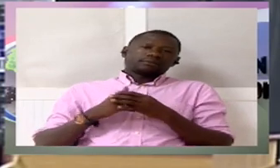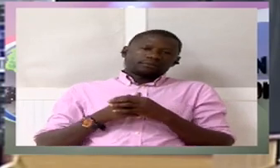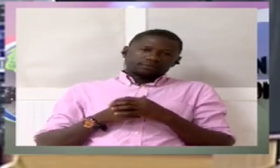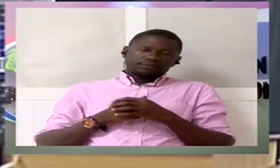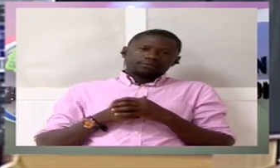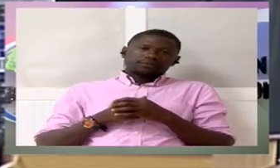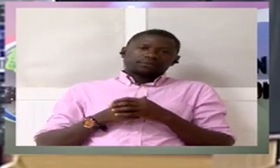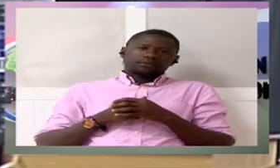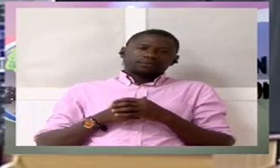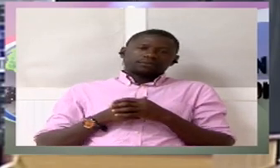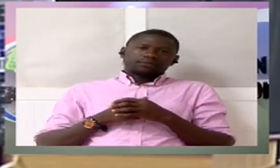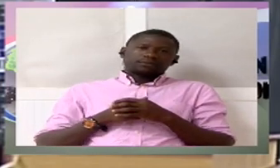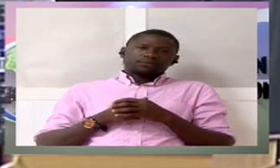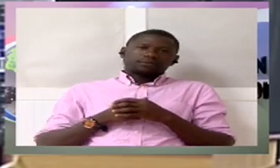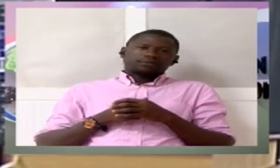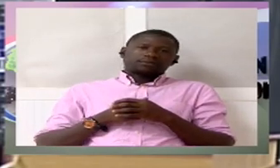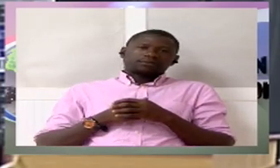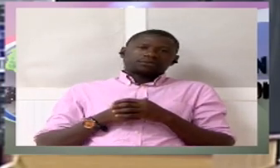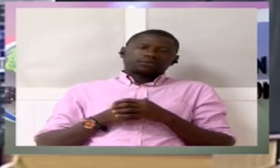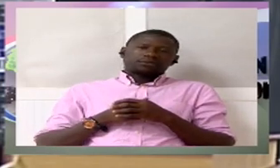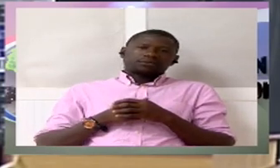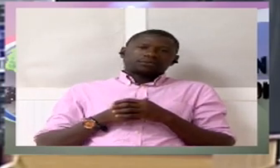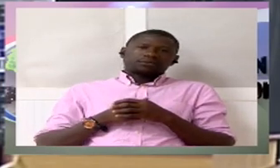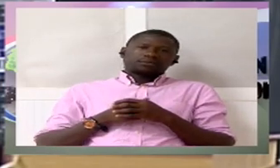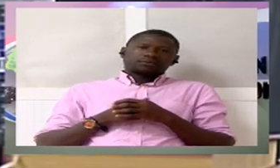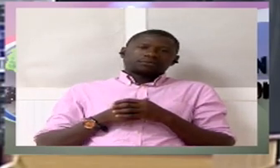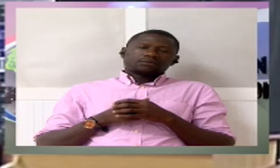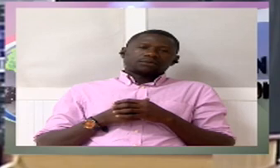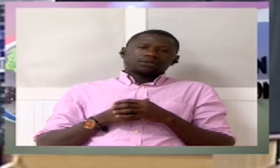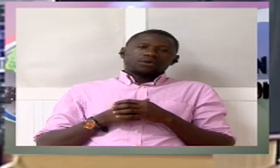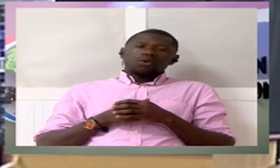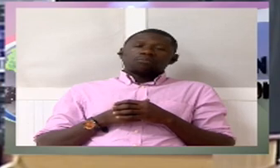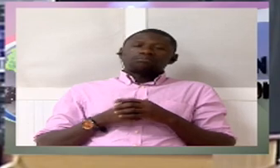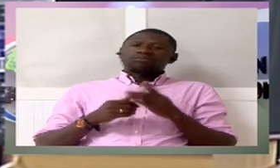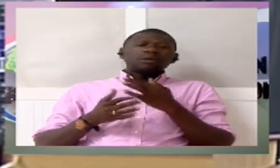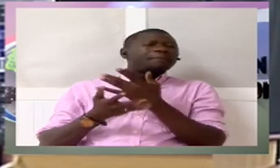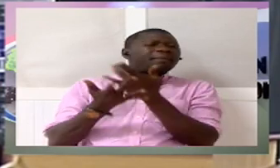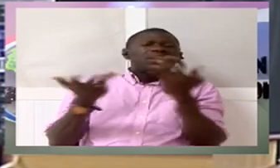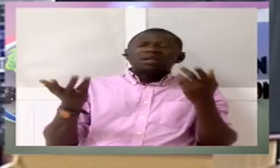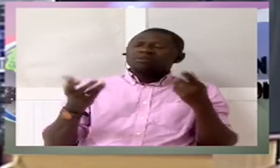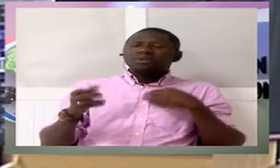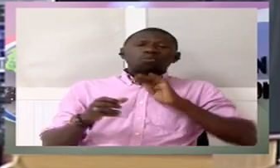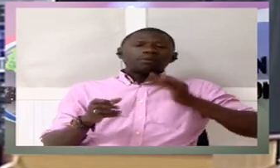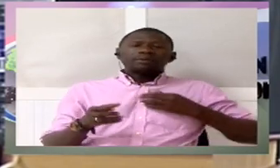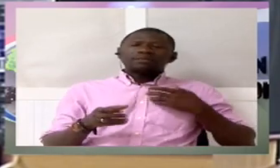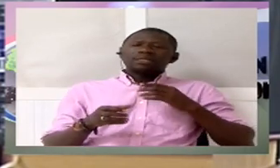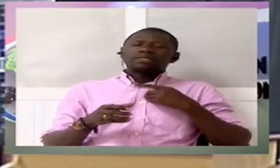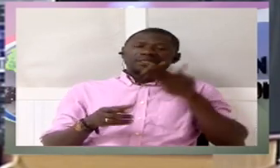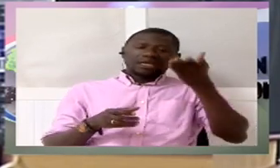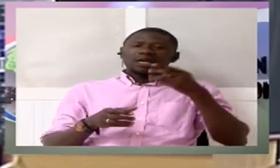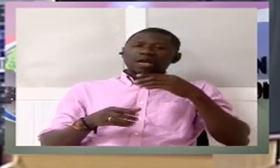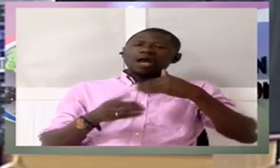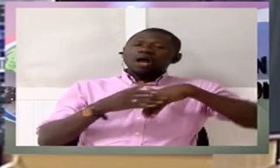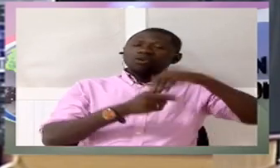friend. Almost 3/4 of whole on tele musol be somebody, 150 musol tele. Almost 3/4 of the women that were there, out of the